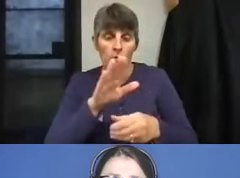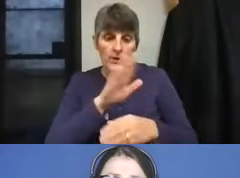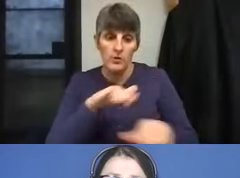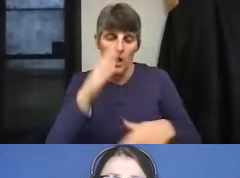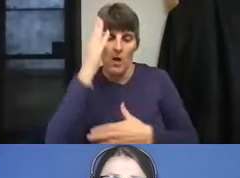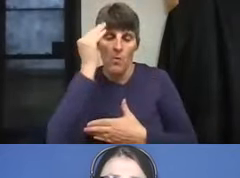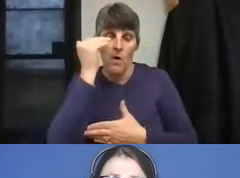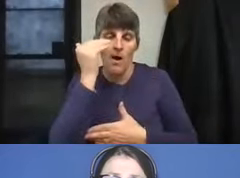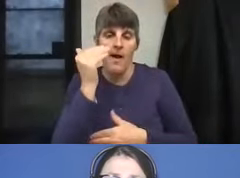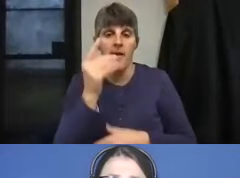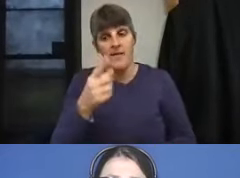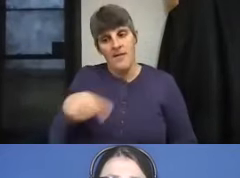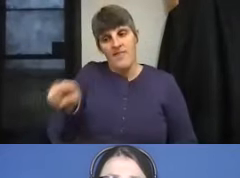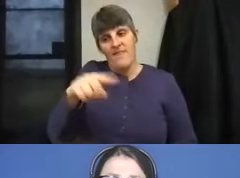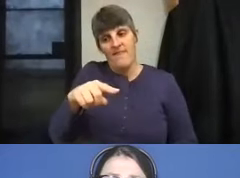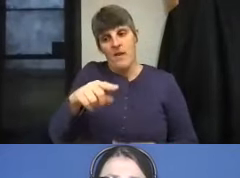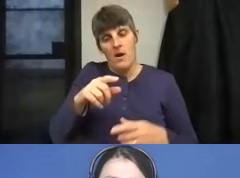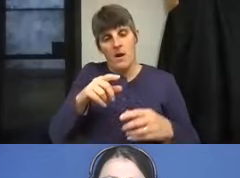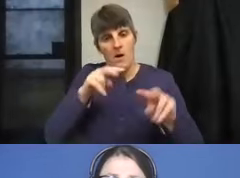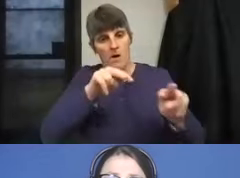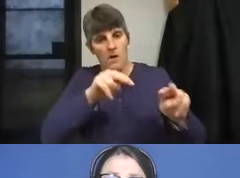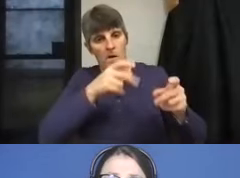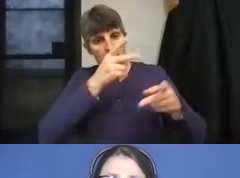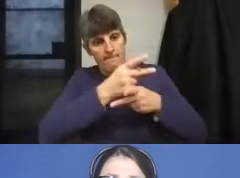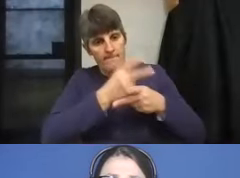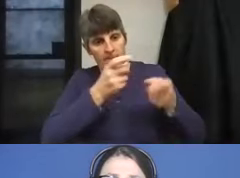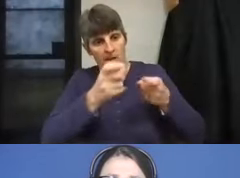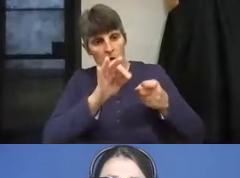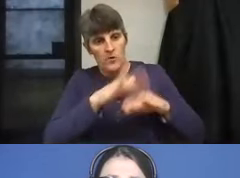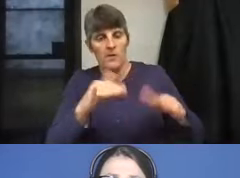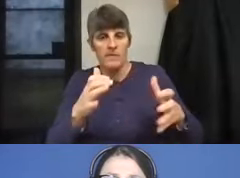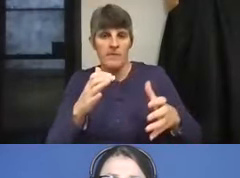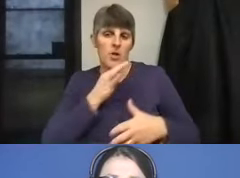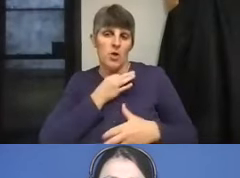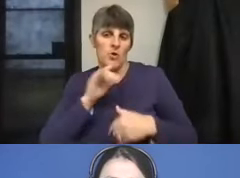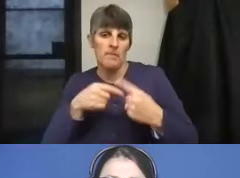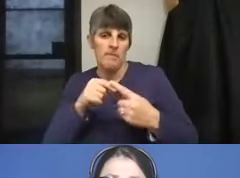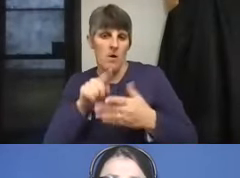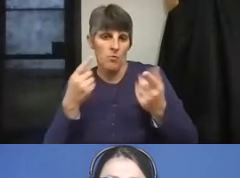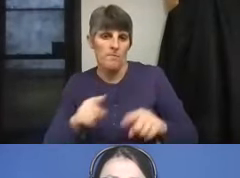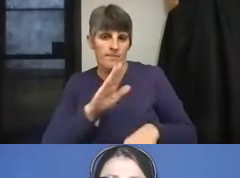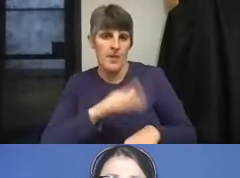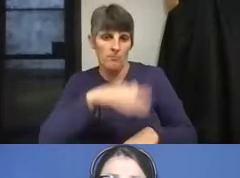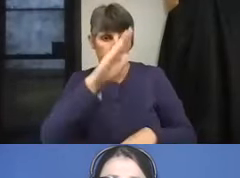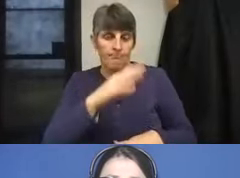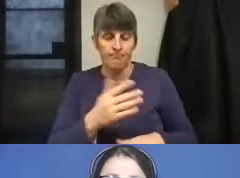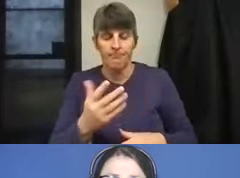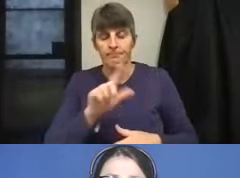because they're the ones managing your child and they want to know all about the whole child and who's involved with